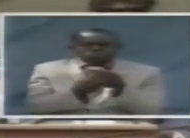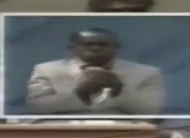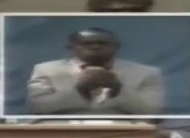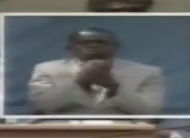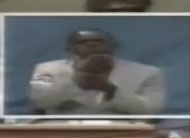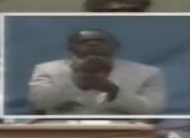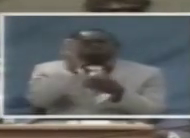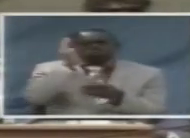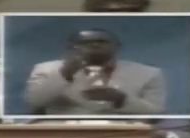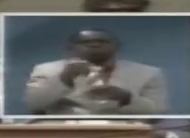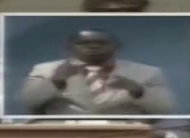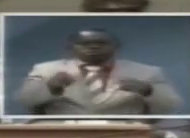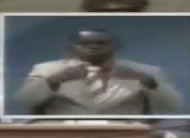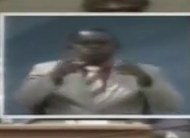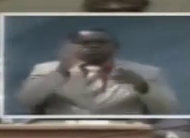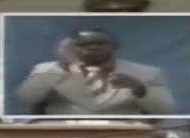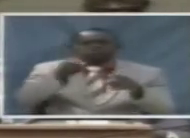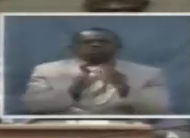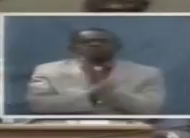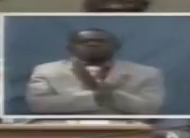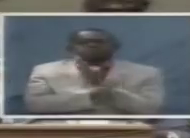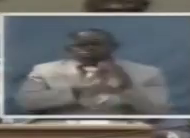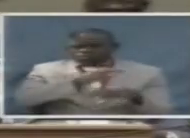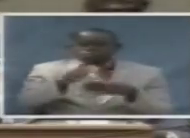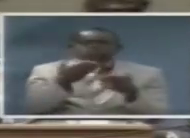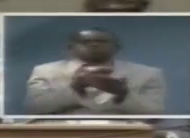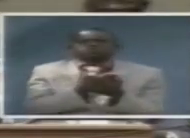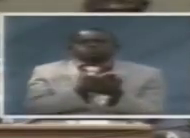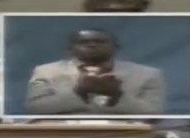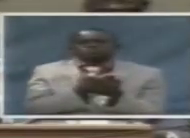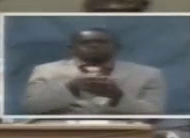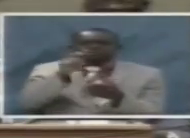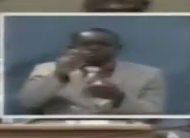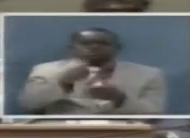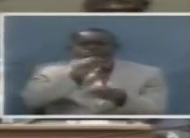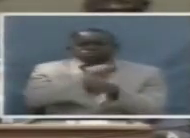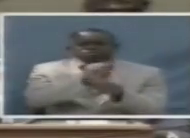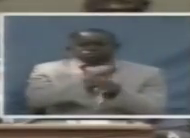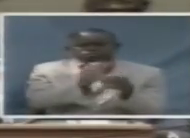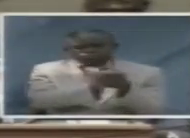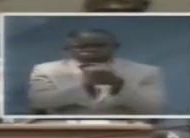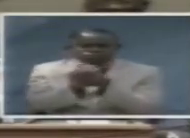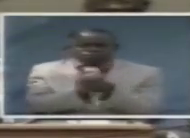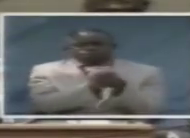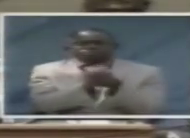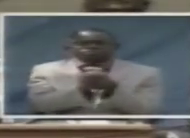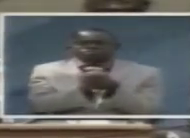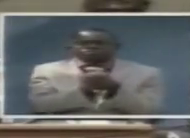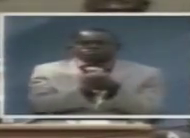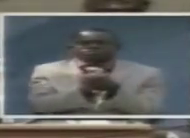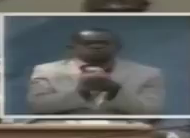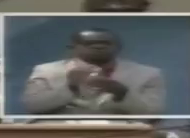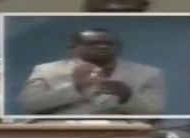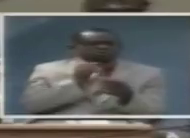Speaker, by working collectively, we can ensure that our goals and